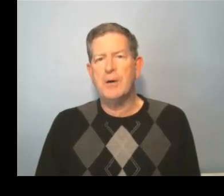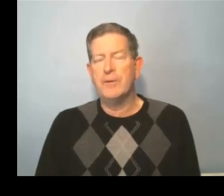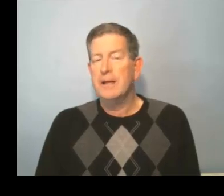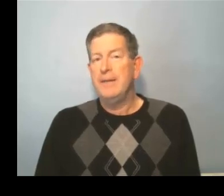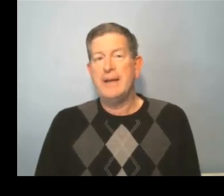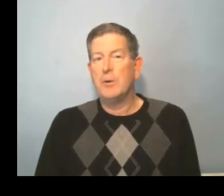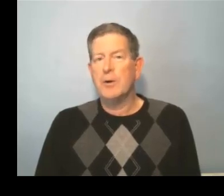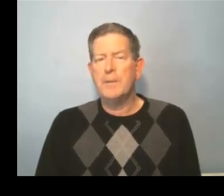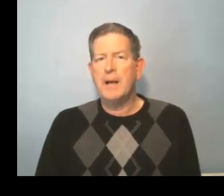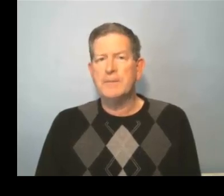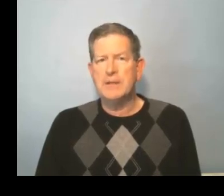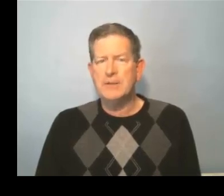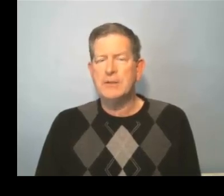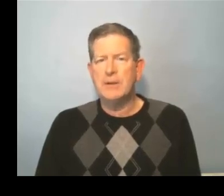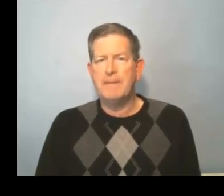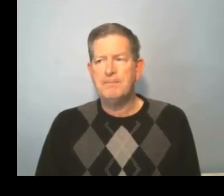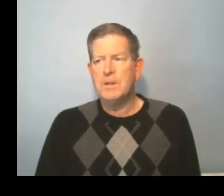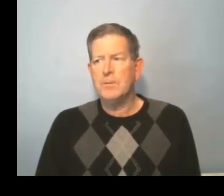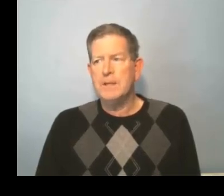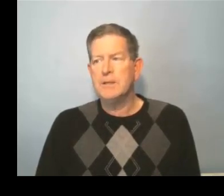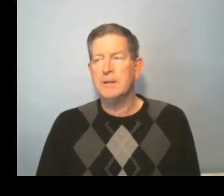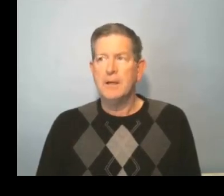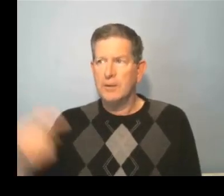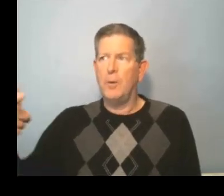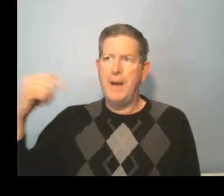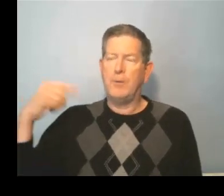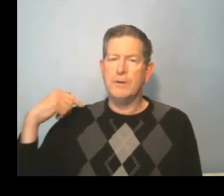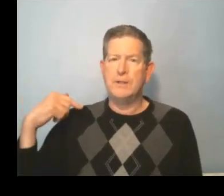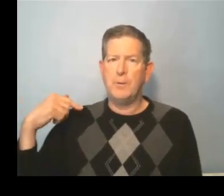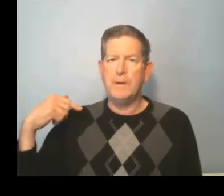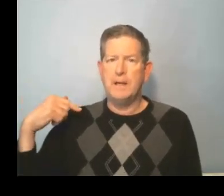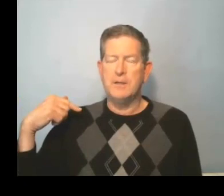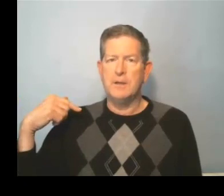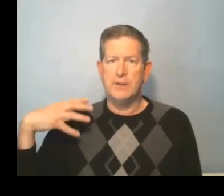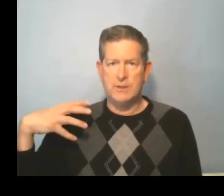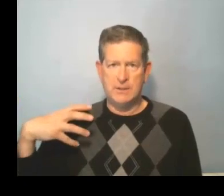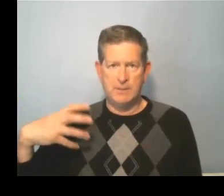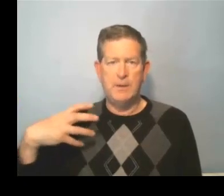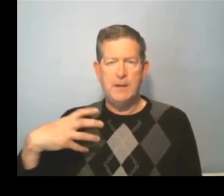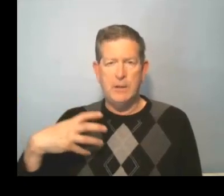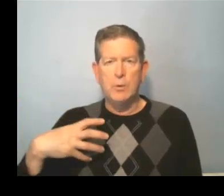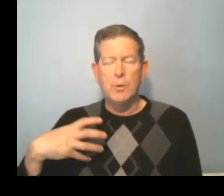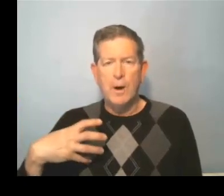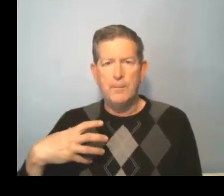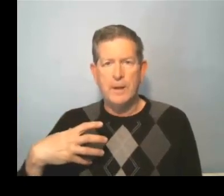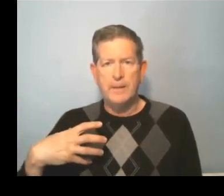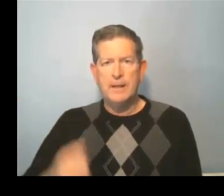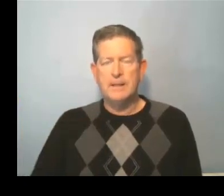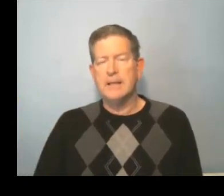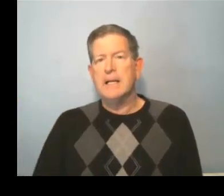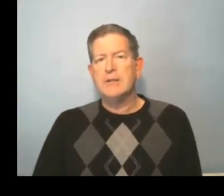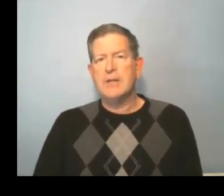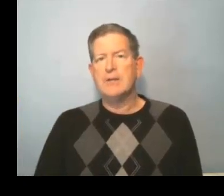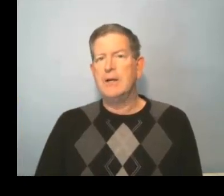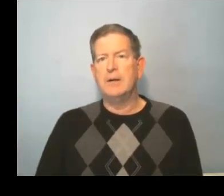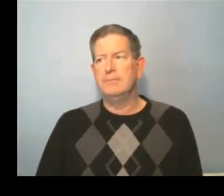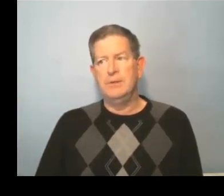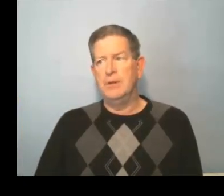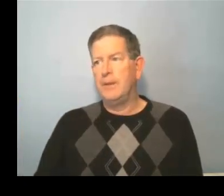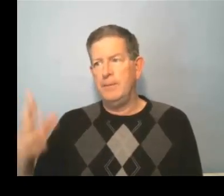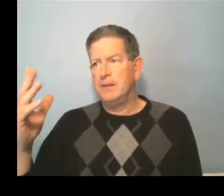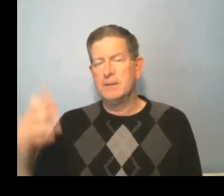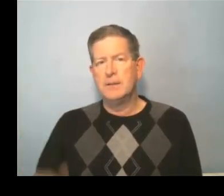country, however, that no longer becomes necessary. You don't need to go backwards in your thinking to the system that you grew up with. Il est 16